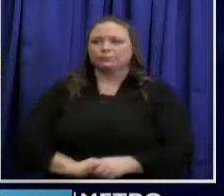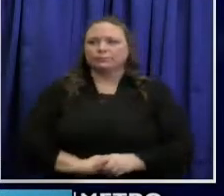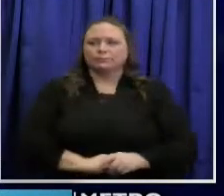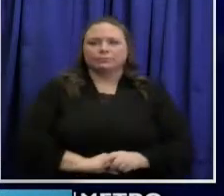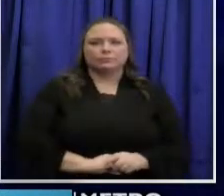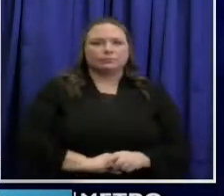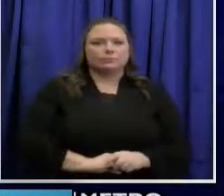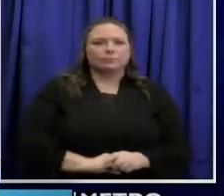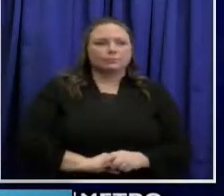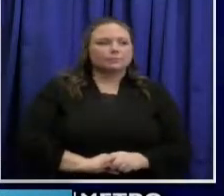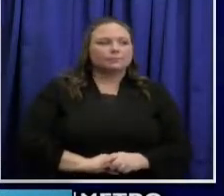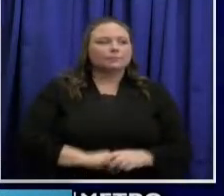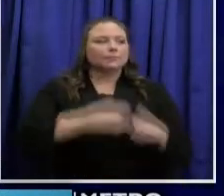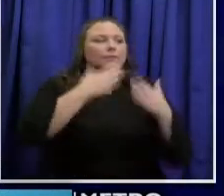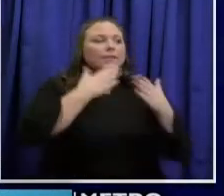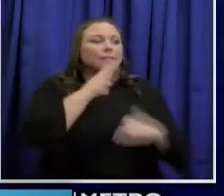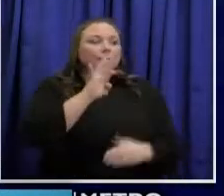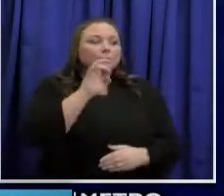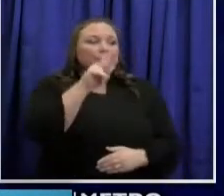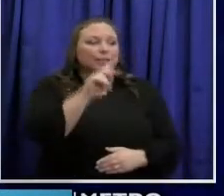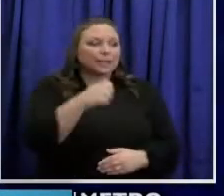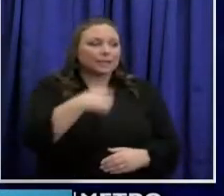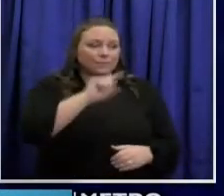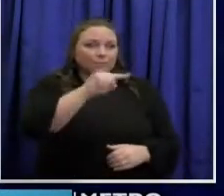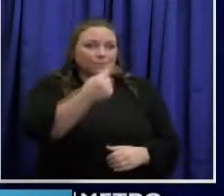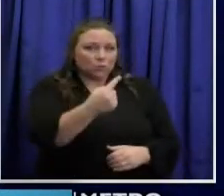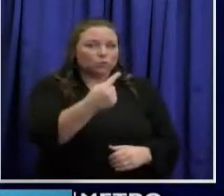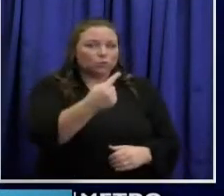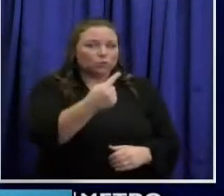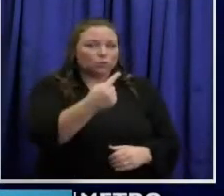Well, thank you, Blake. I'll go first, and then